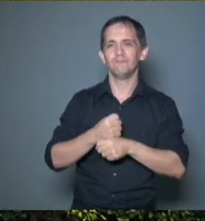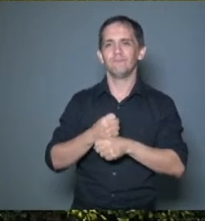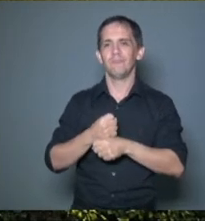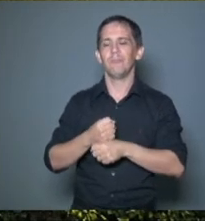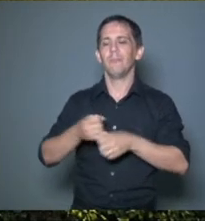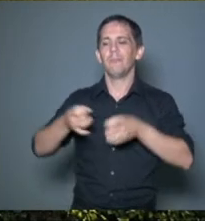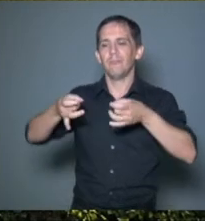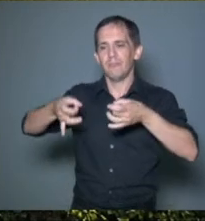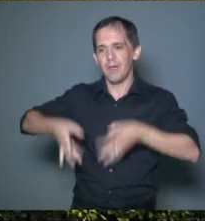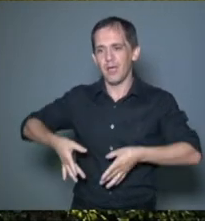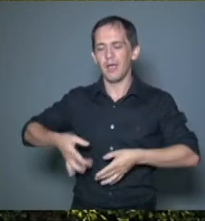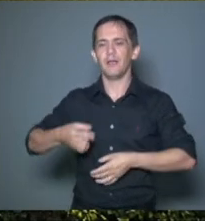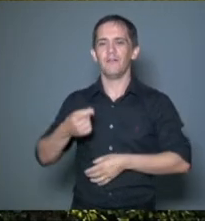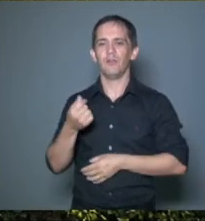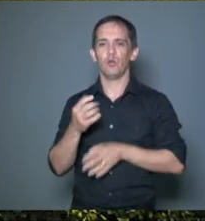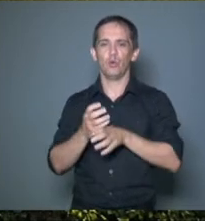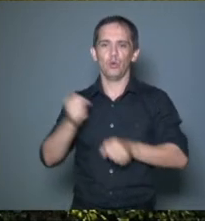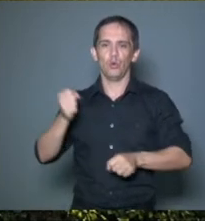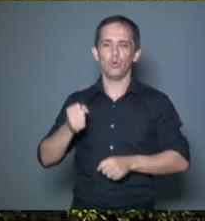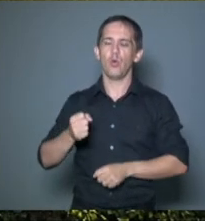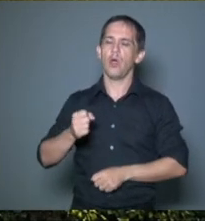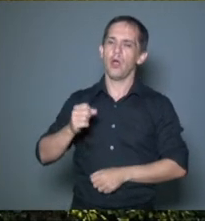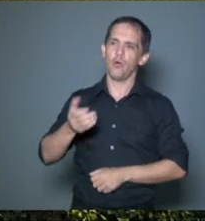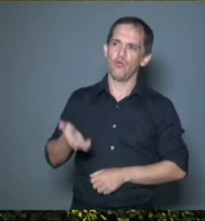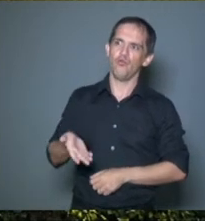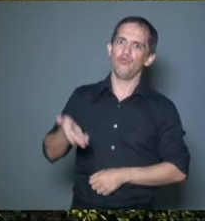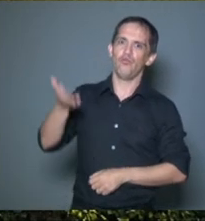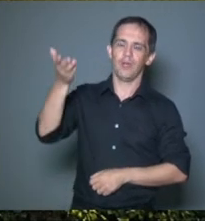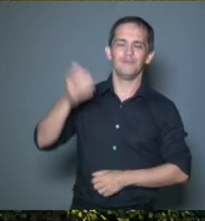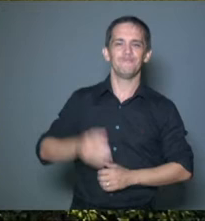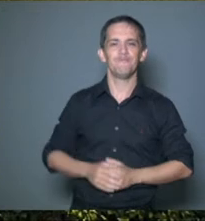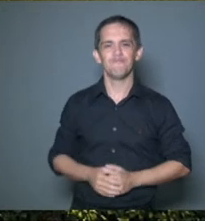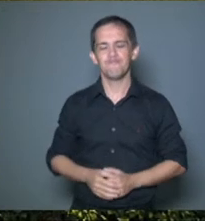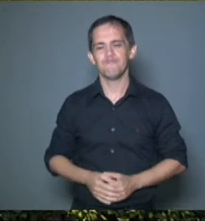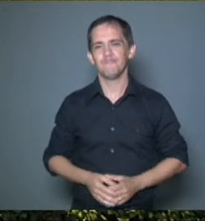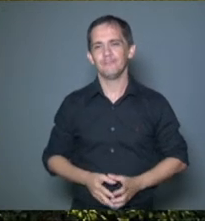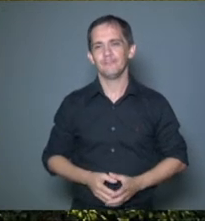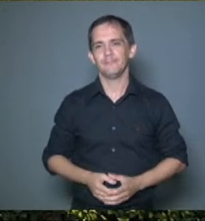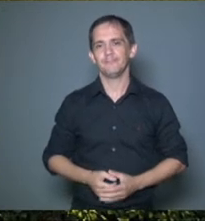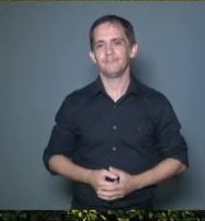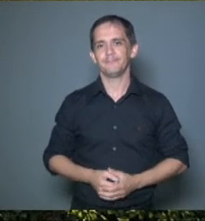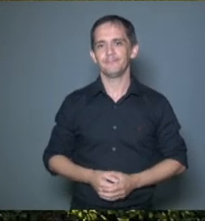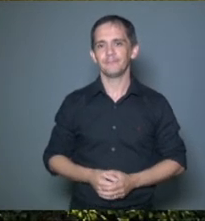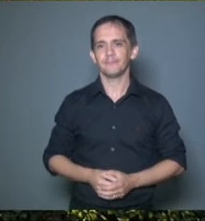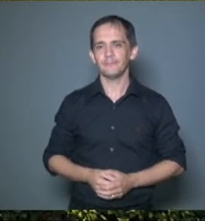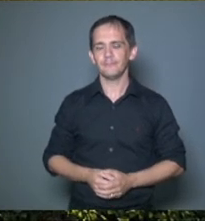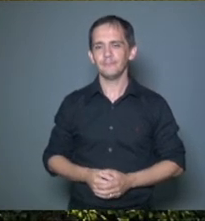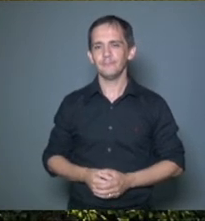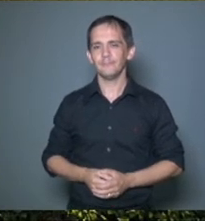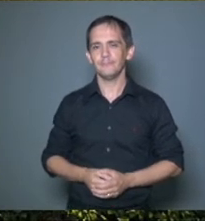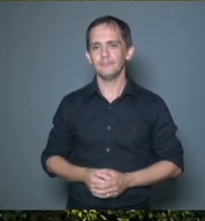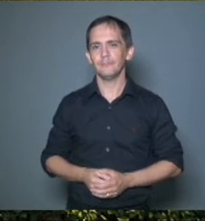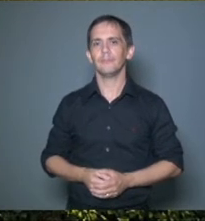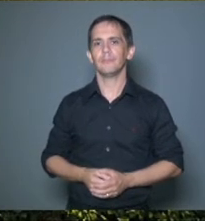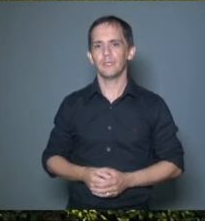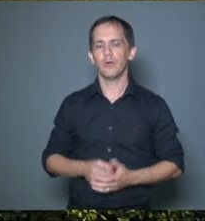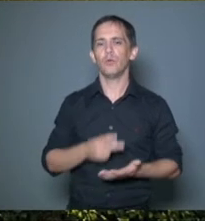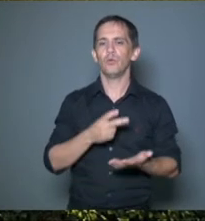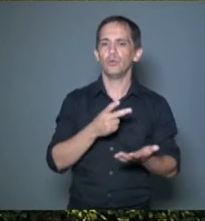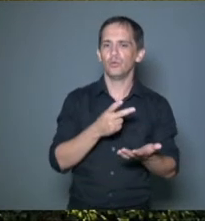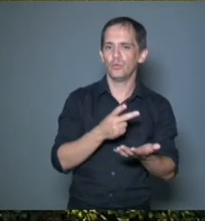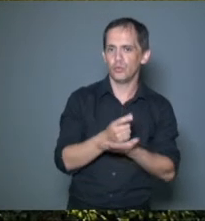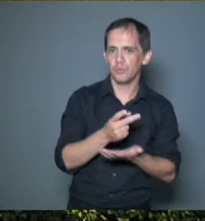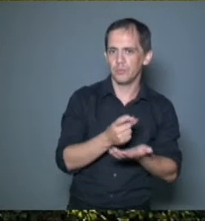2022-2023 will give us very high margins. That's the scenario we are designing today. There is a